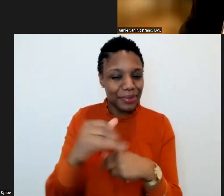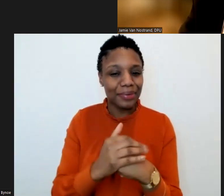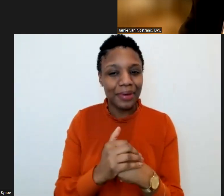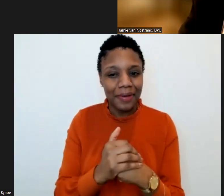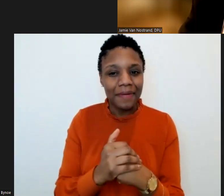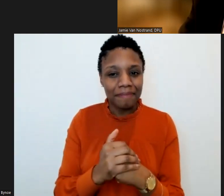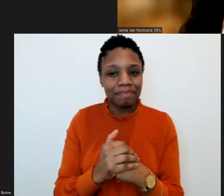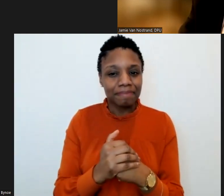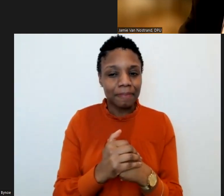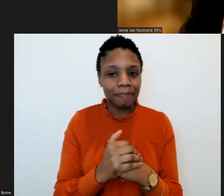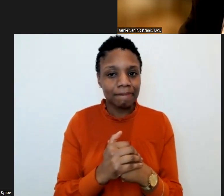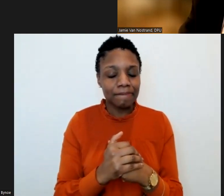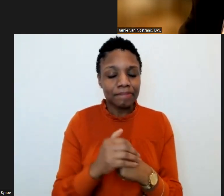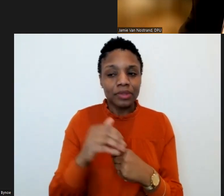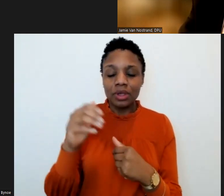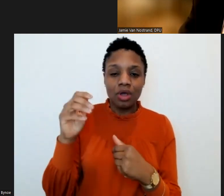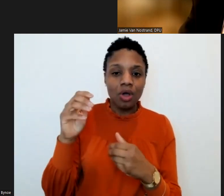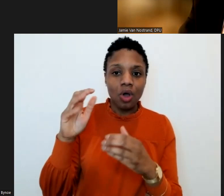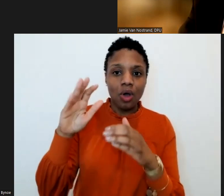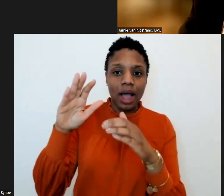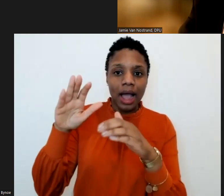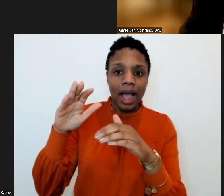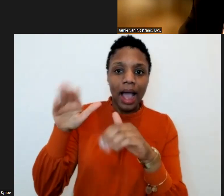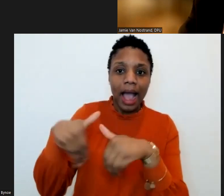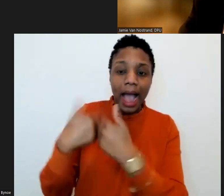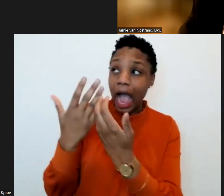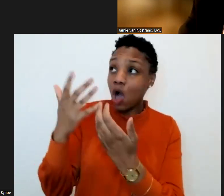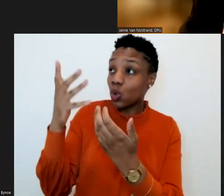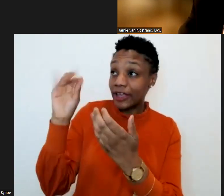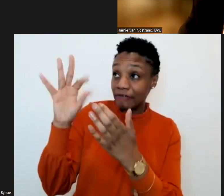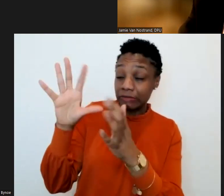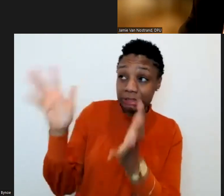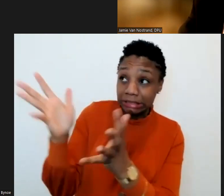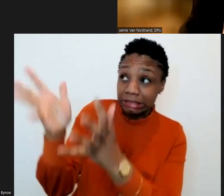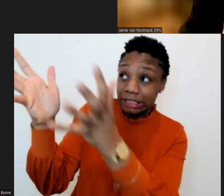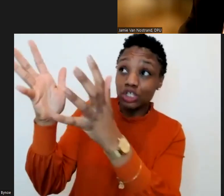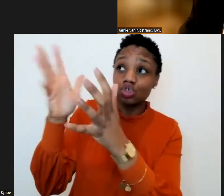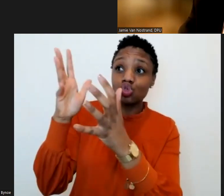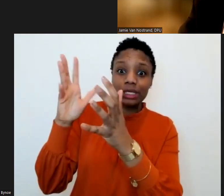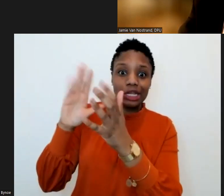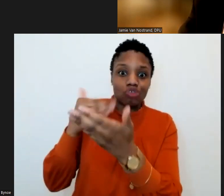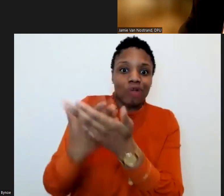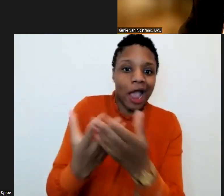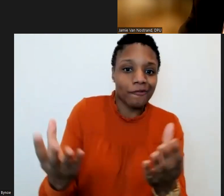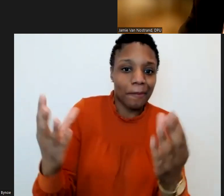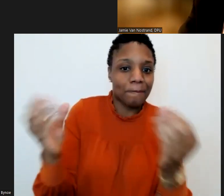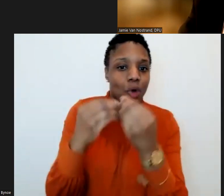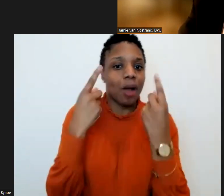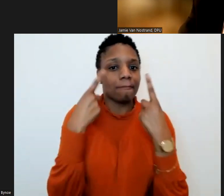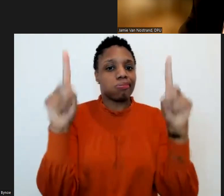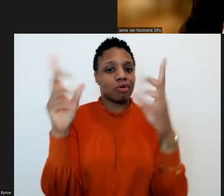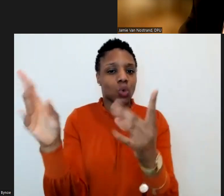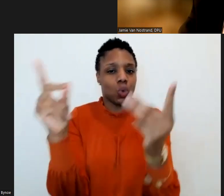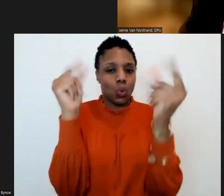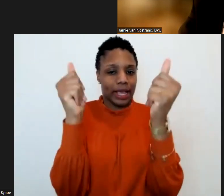stick and a carrot. Basically, can you get us on a pathway that's going to get us there more quickly? Great. One quick follow-up. Would you consider